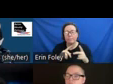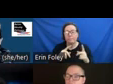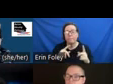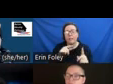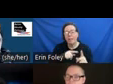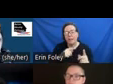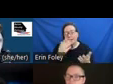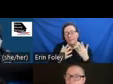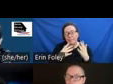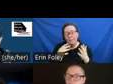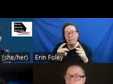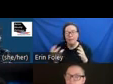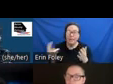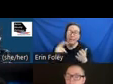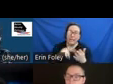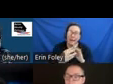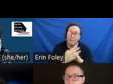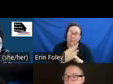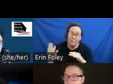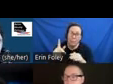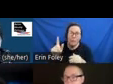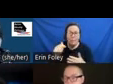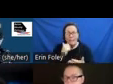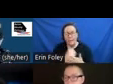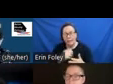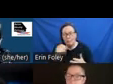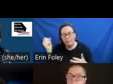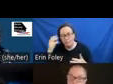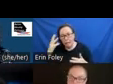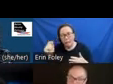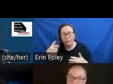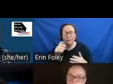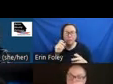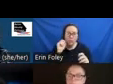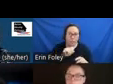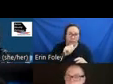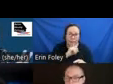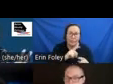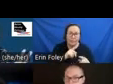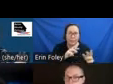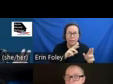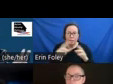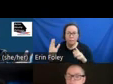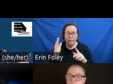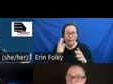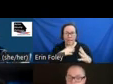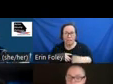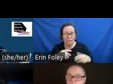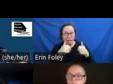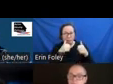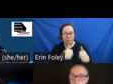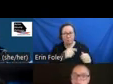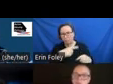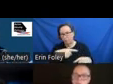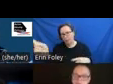shaving, showering, getting ready in the morning, getting ready for bed at night, but they're not somebody who needs supervision.